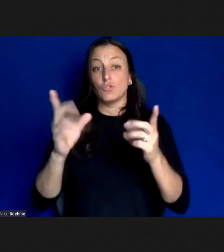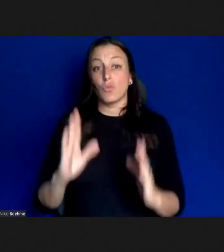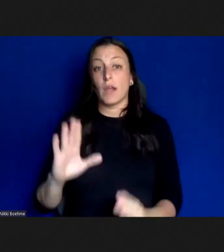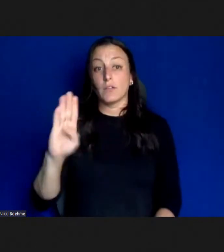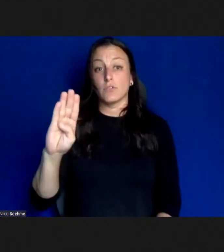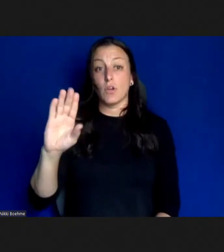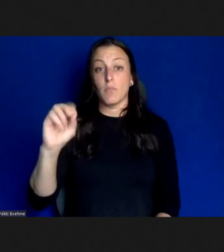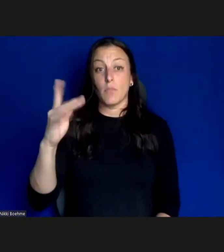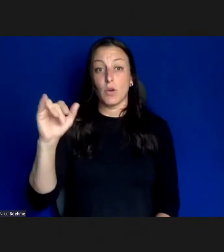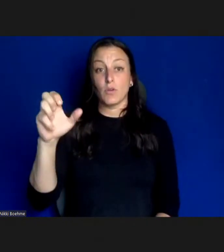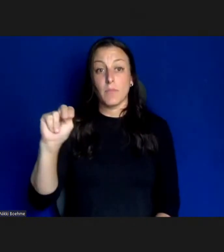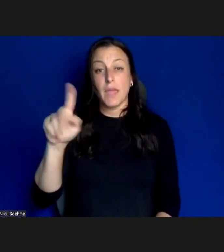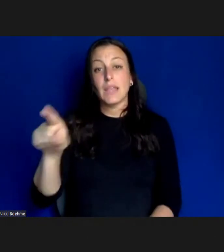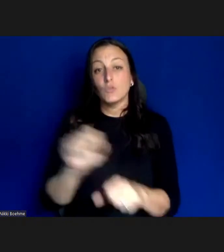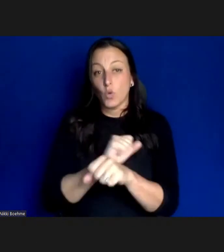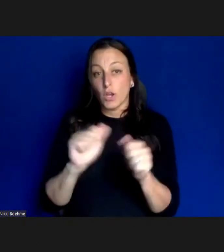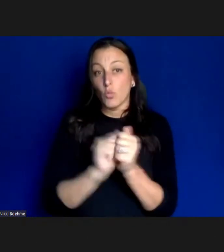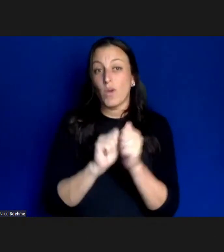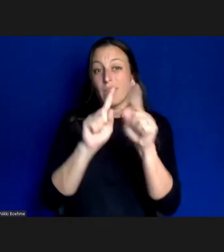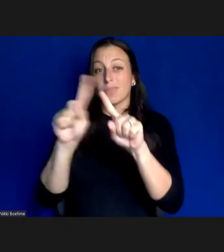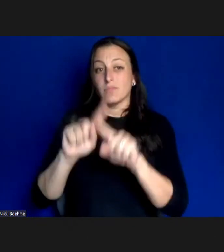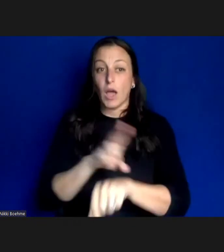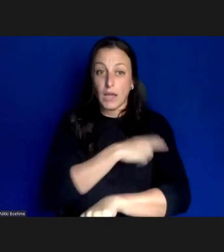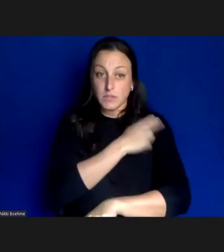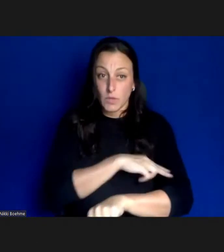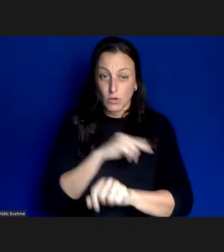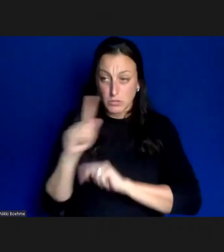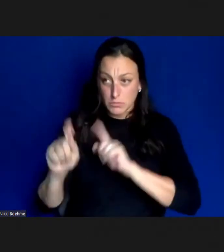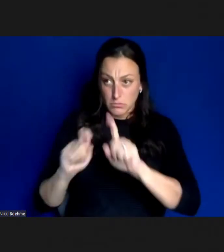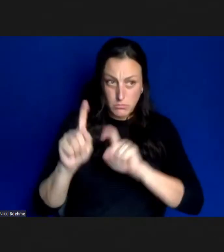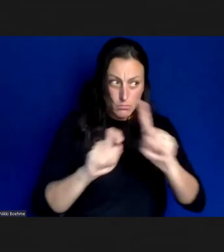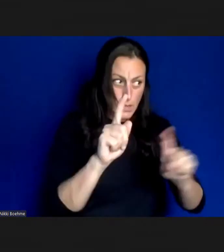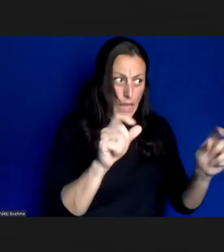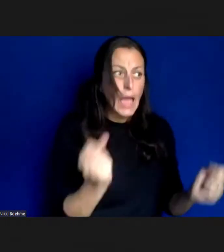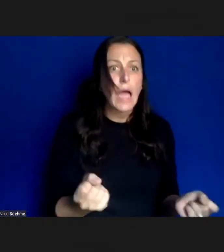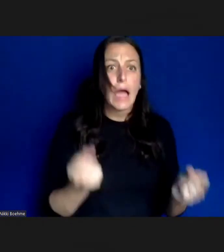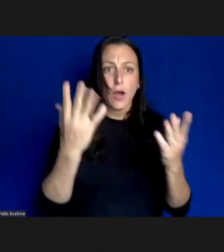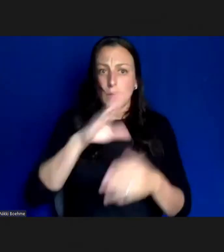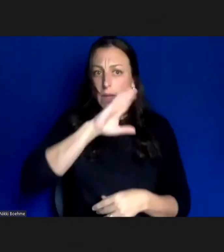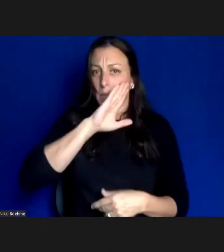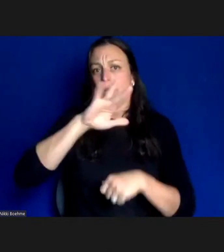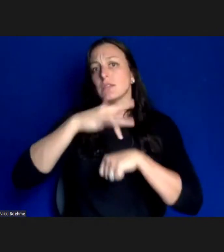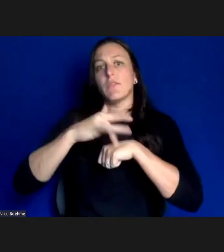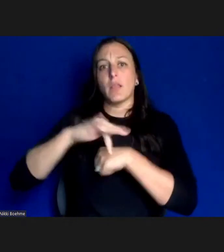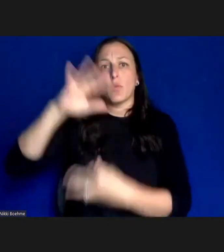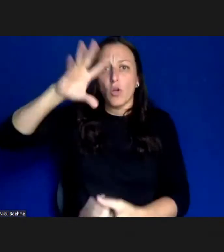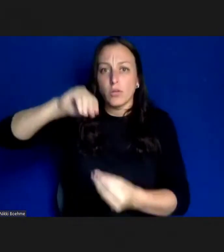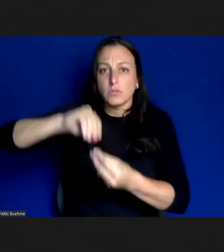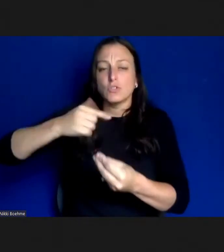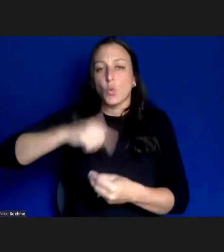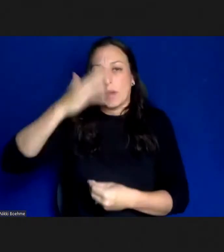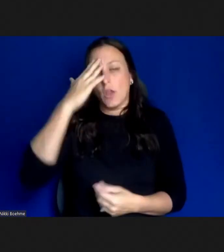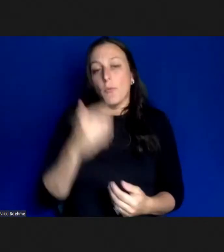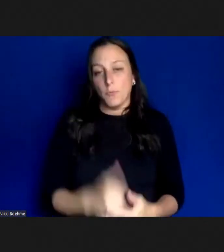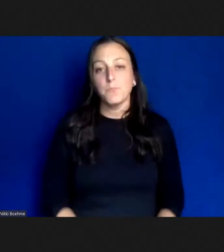better collect the data and so that we can quickly get a sense of capacity here in the state.